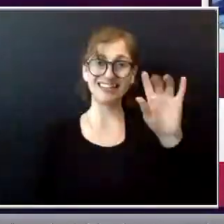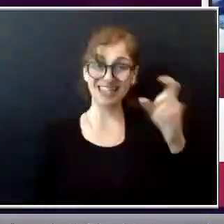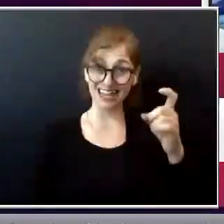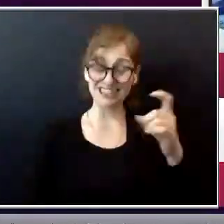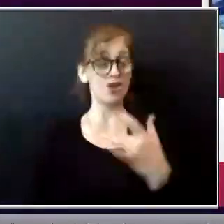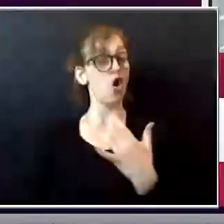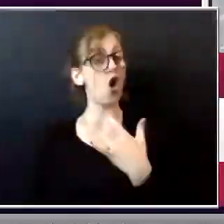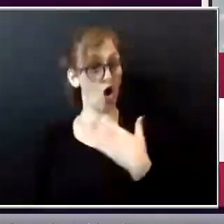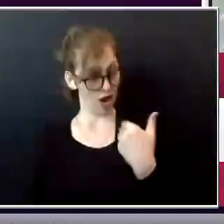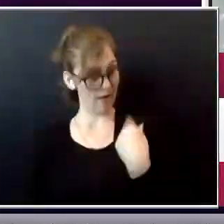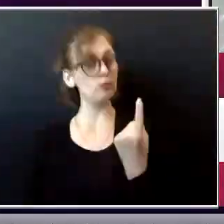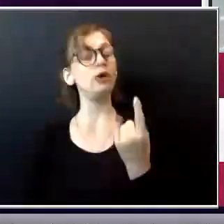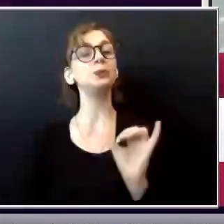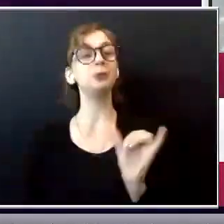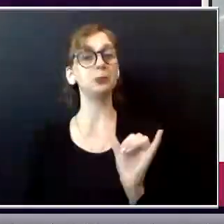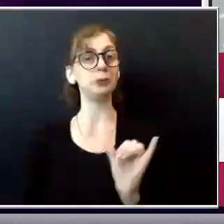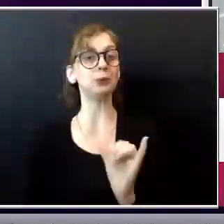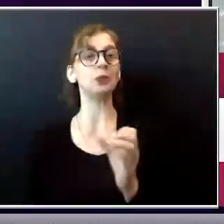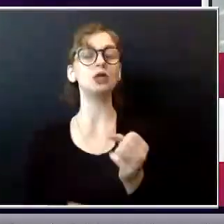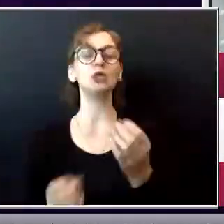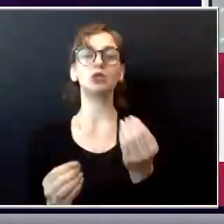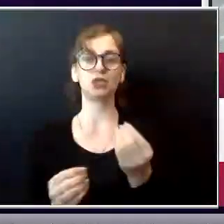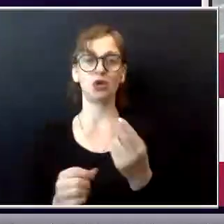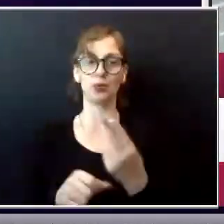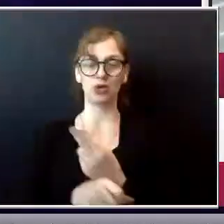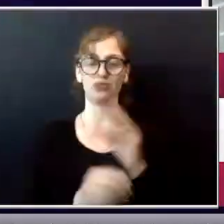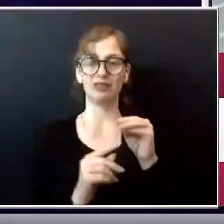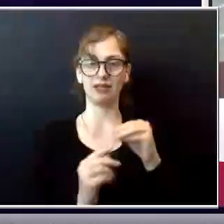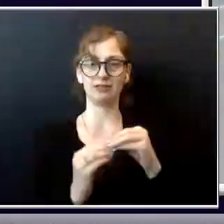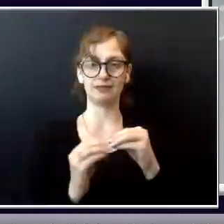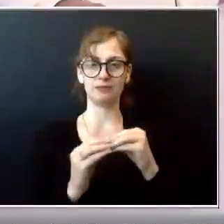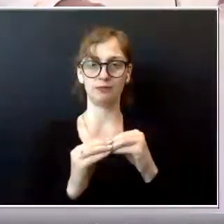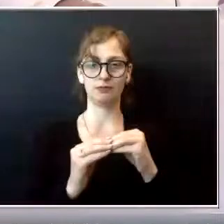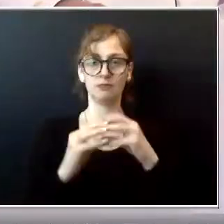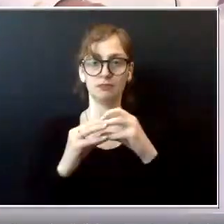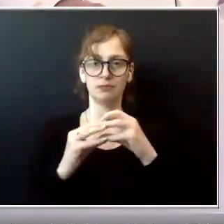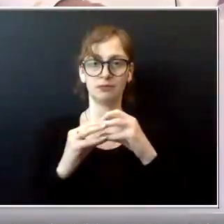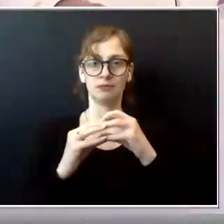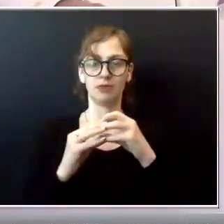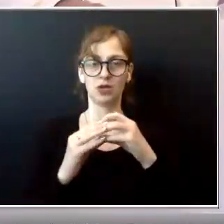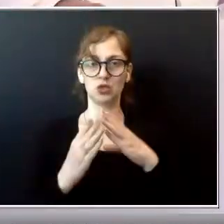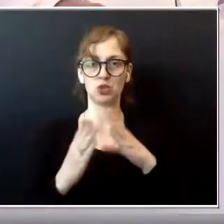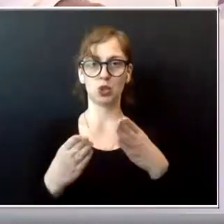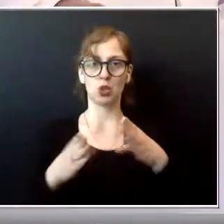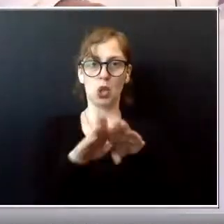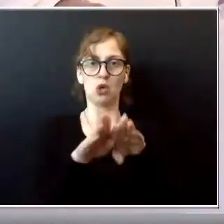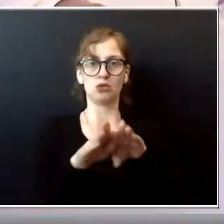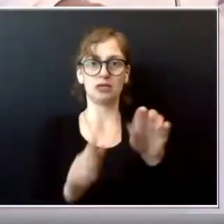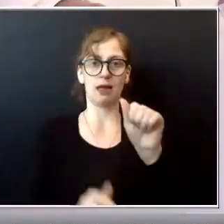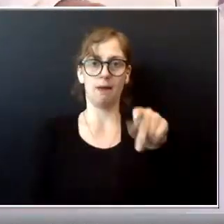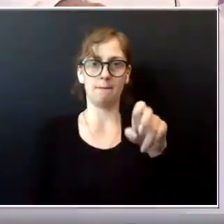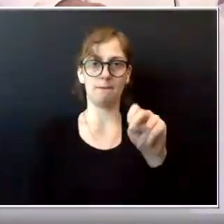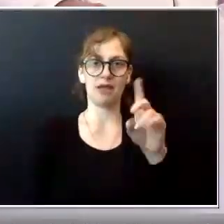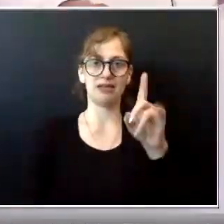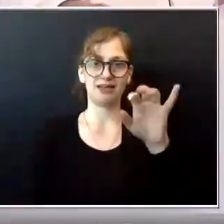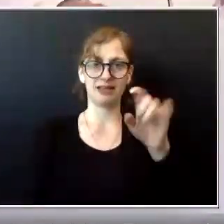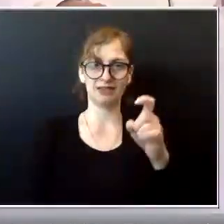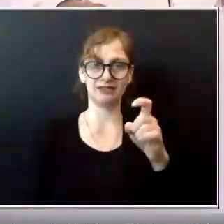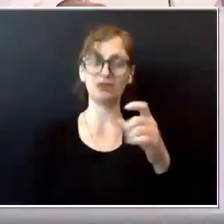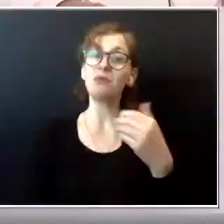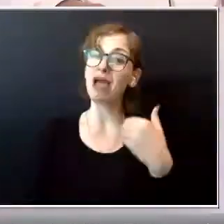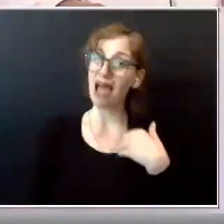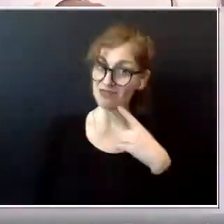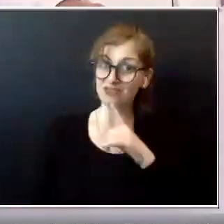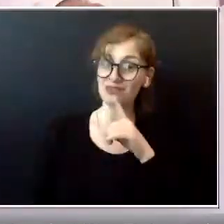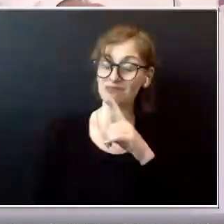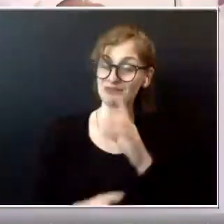Watchman device to close that pouch, that appendix. We have some video of the actual device being deployed in